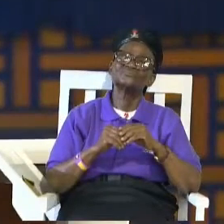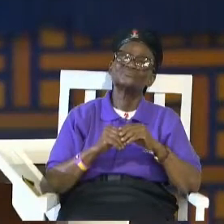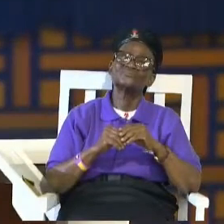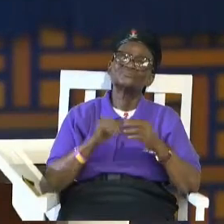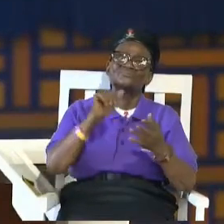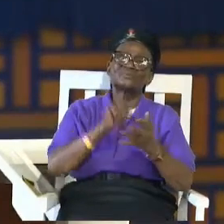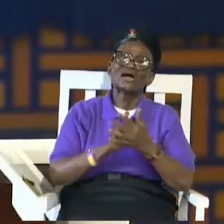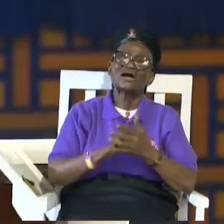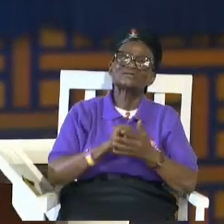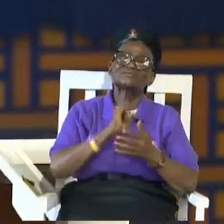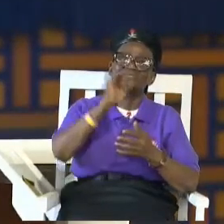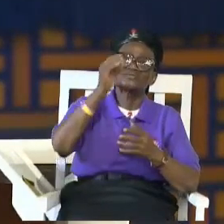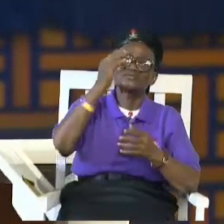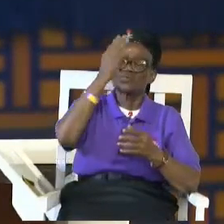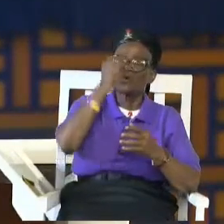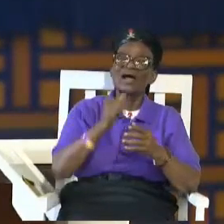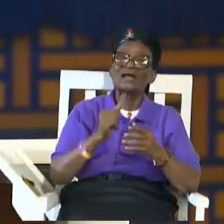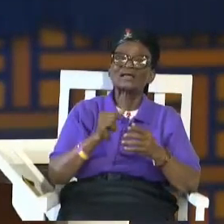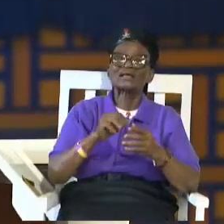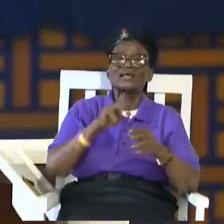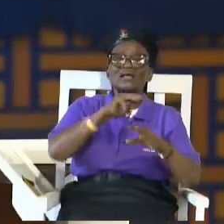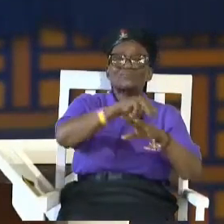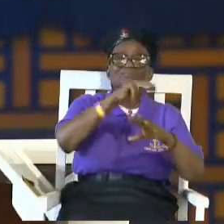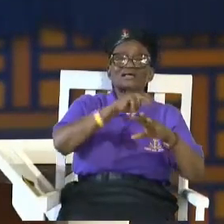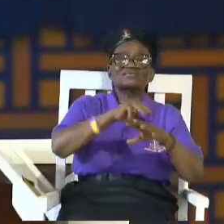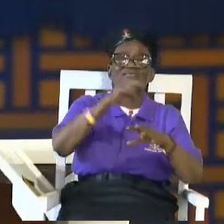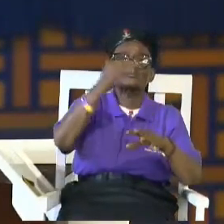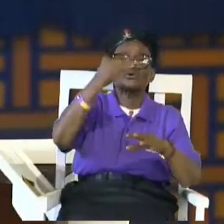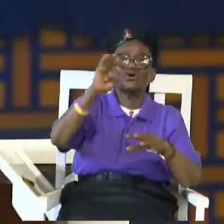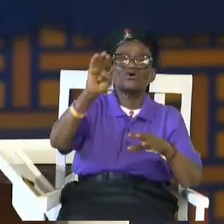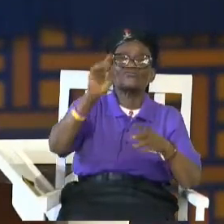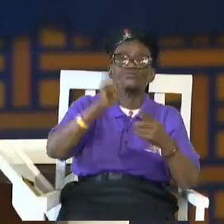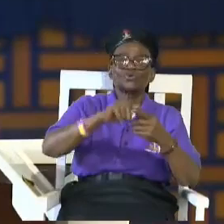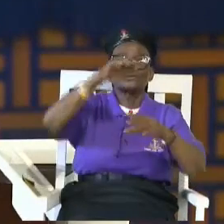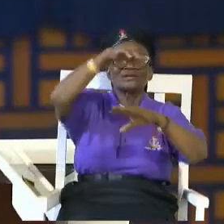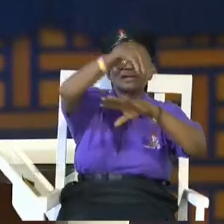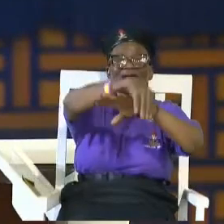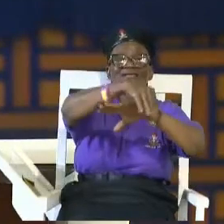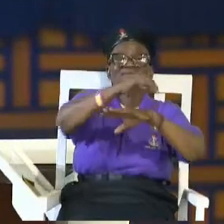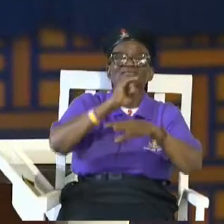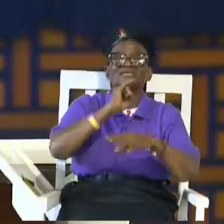That's why the message of tonight is not for everybody.